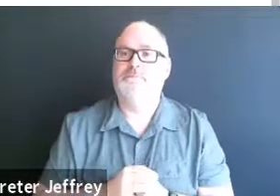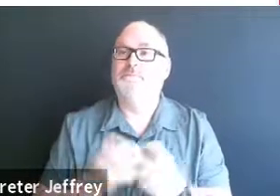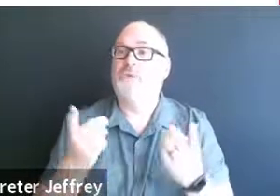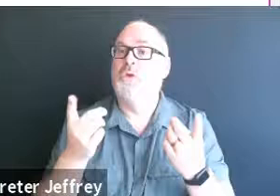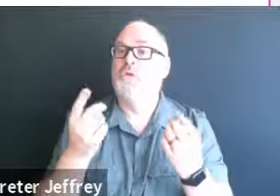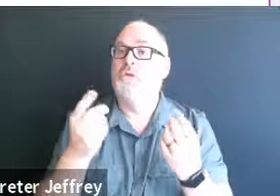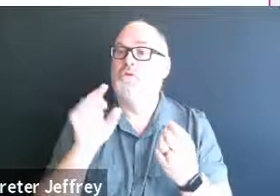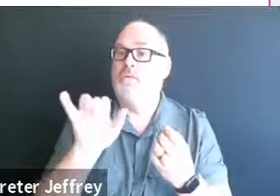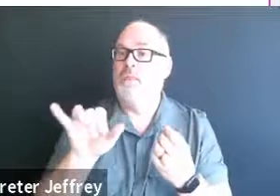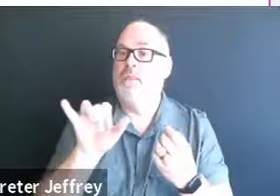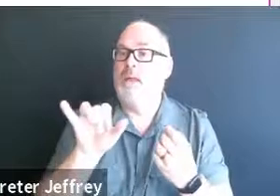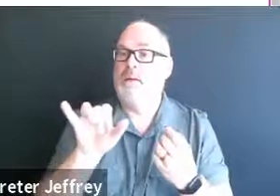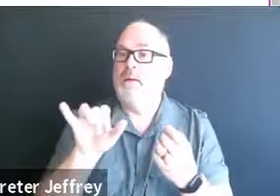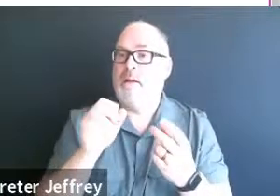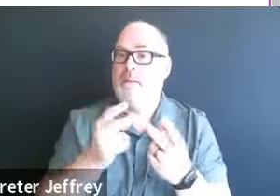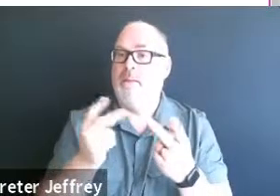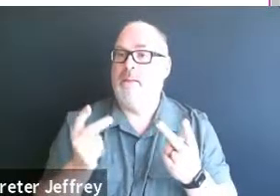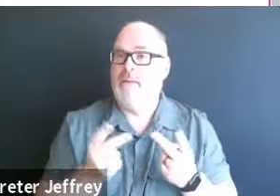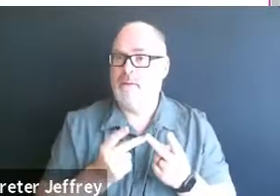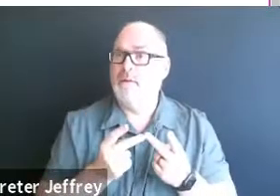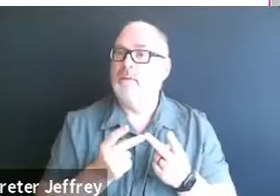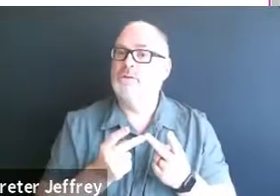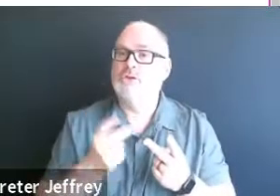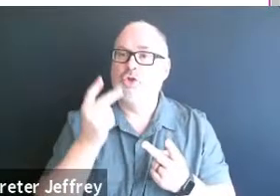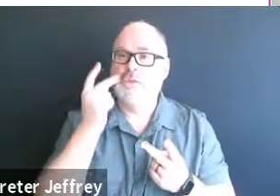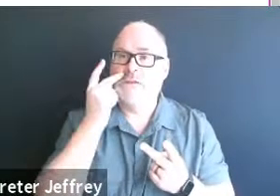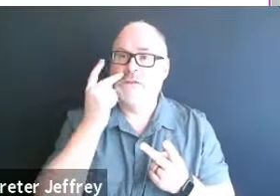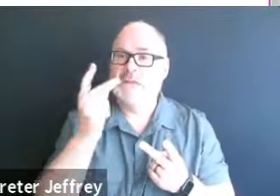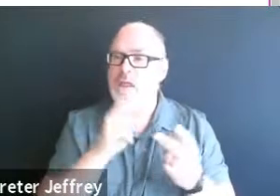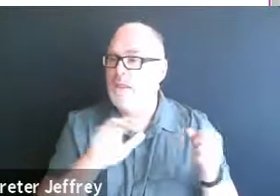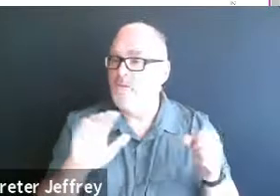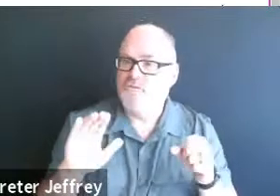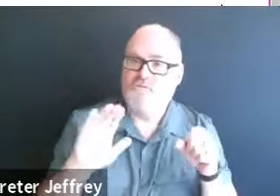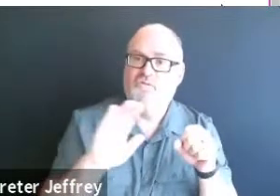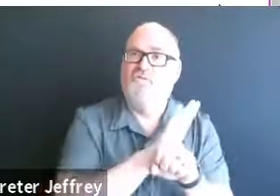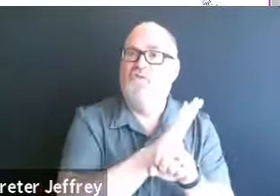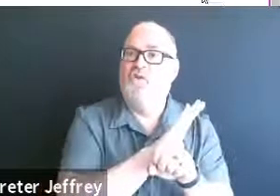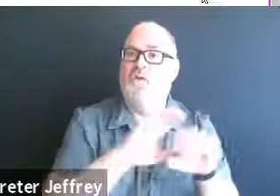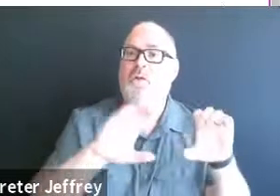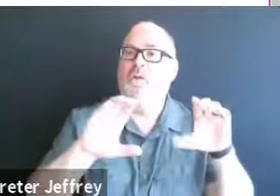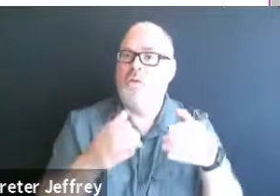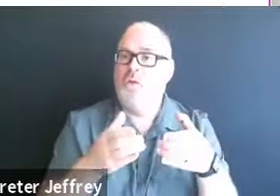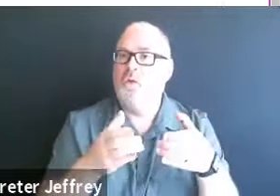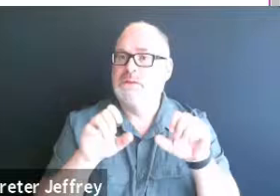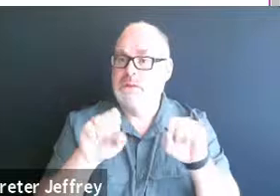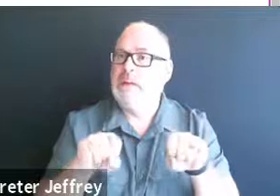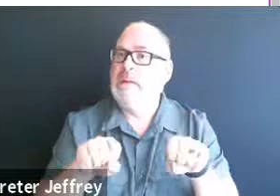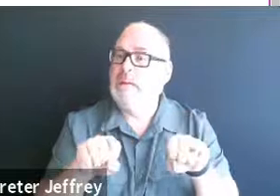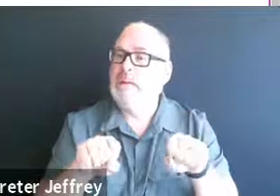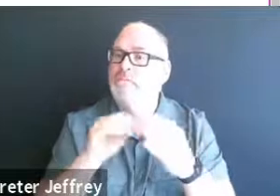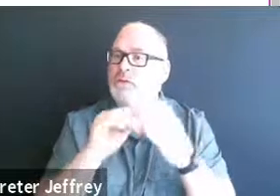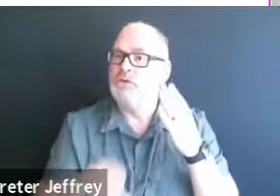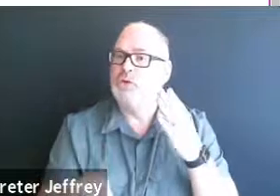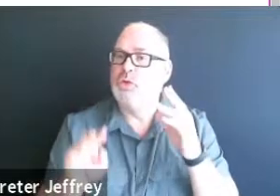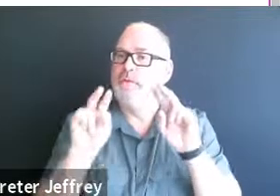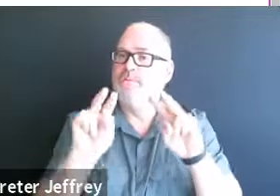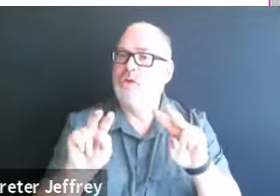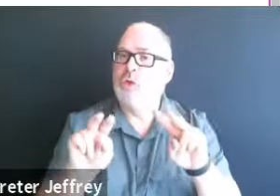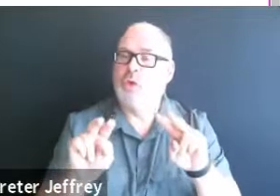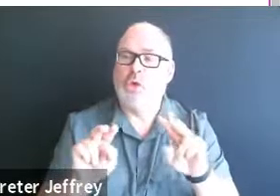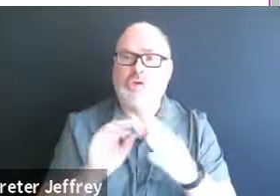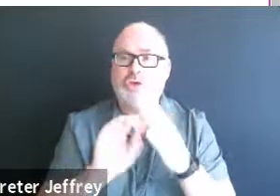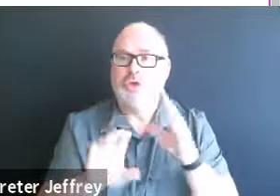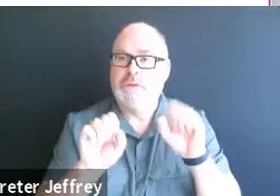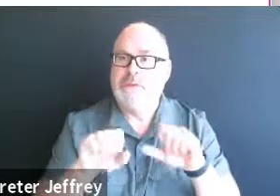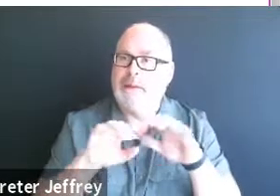eyeglasses. What you can do from this spot is you can go throughout the entire course